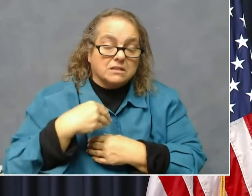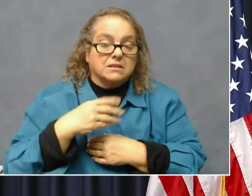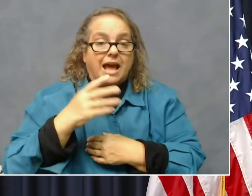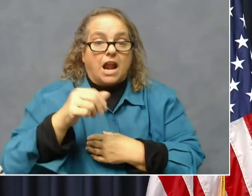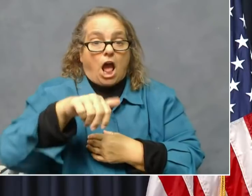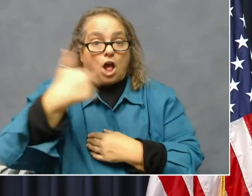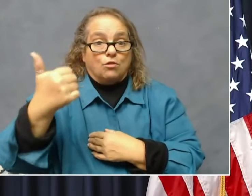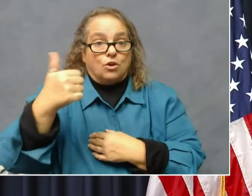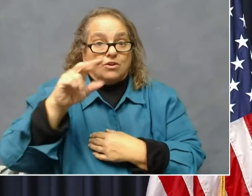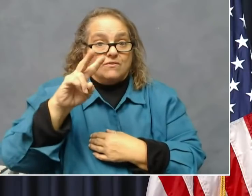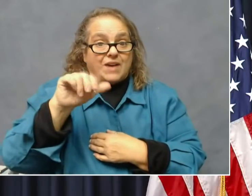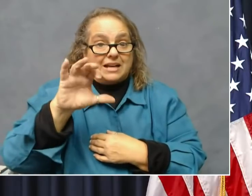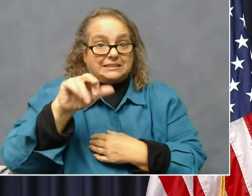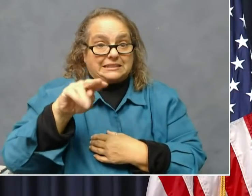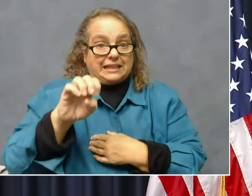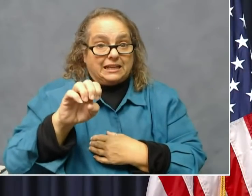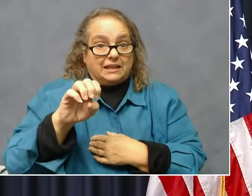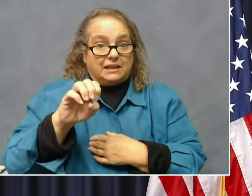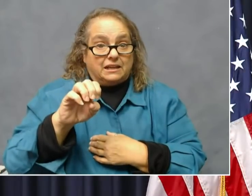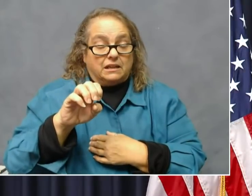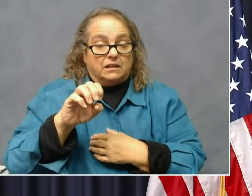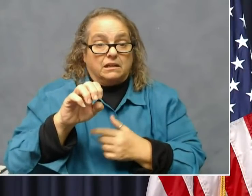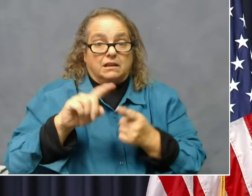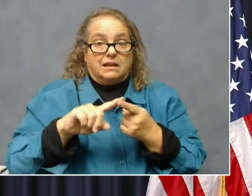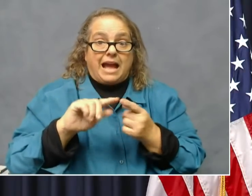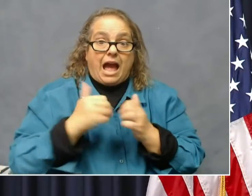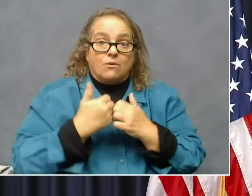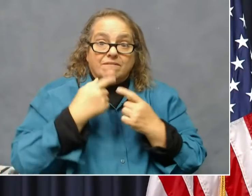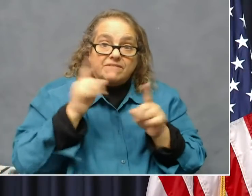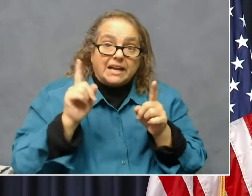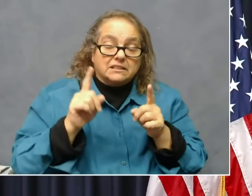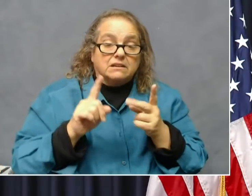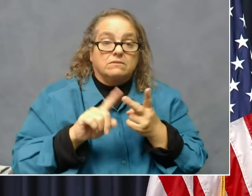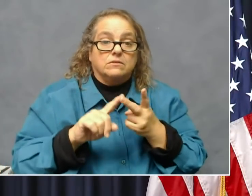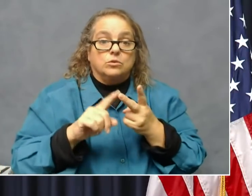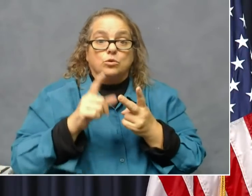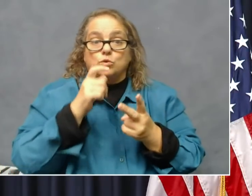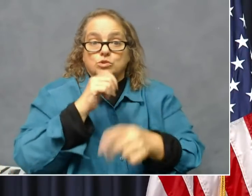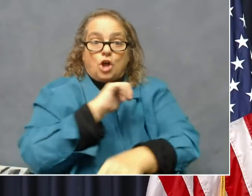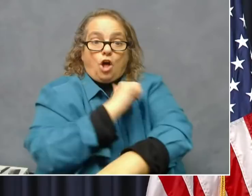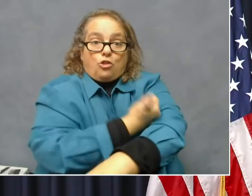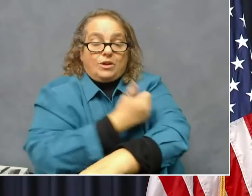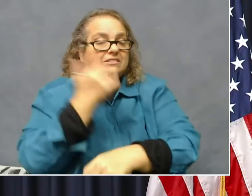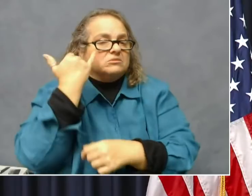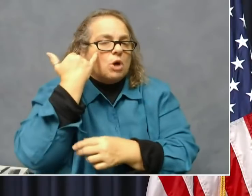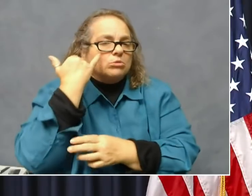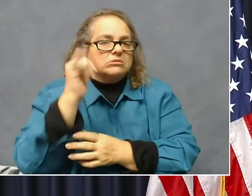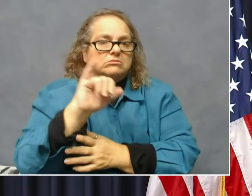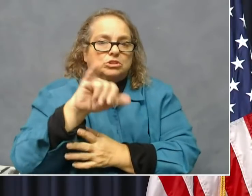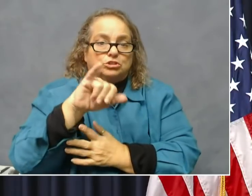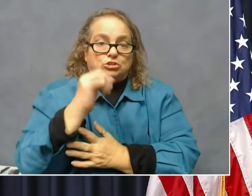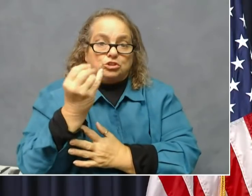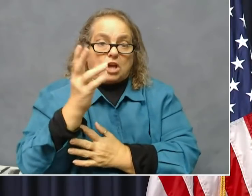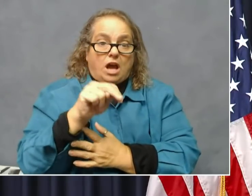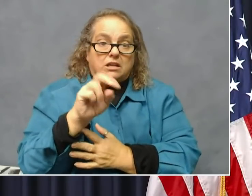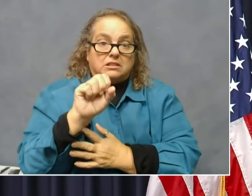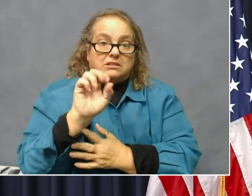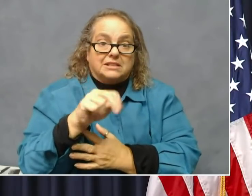number one, prove effective, and number two, are authorized. So if Johnson & Johnson, for instance, is authorized